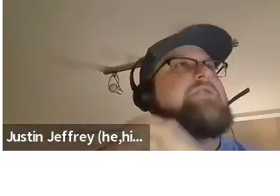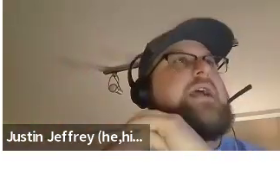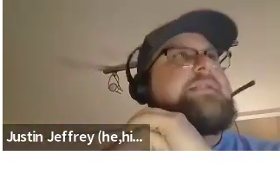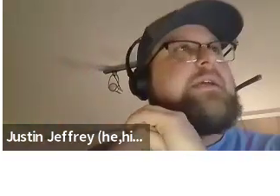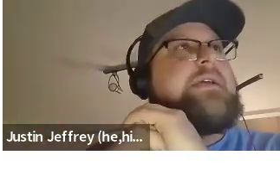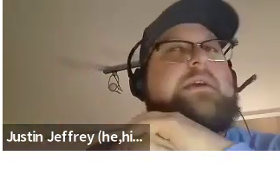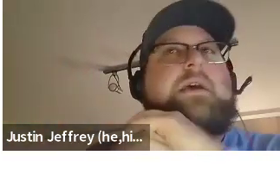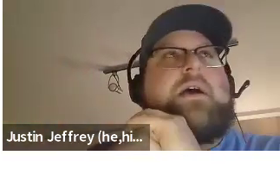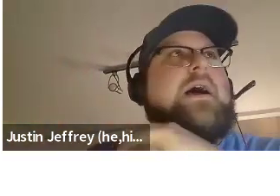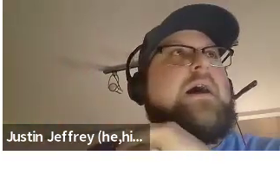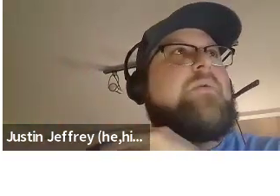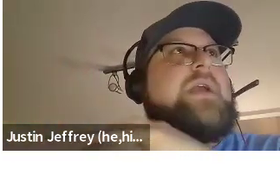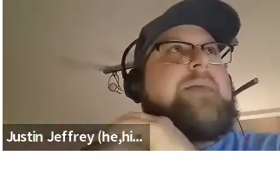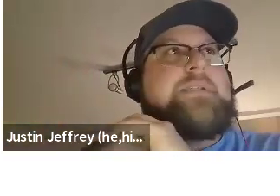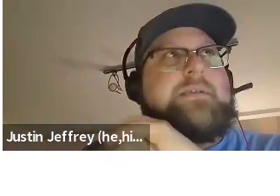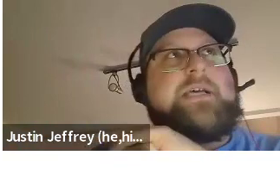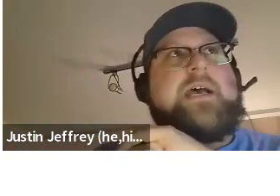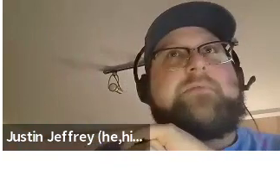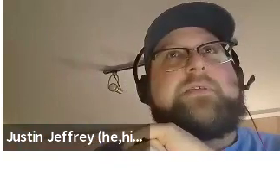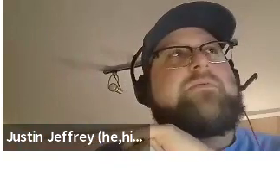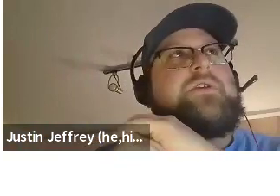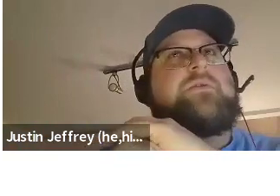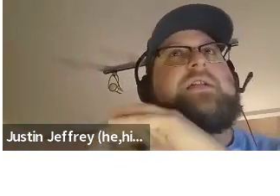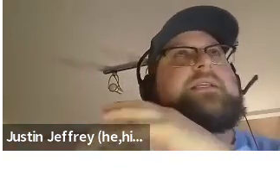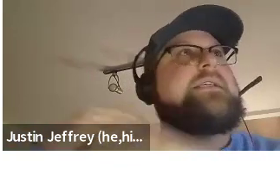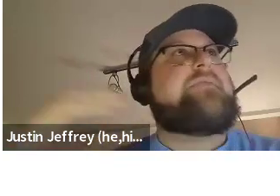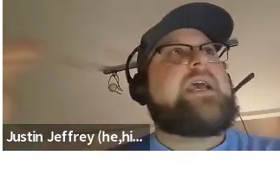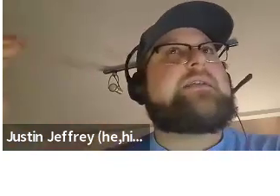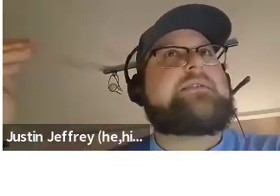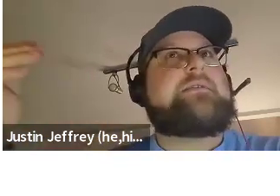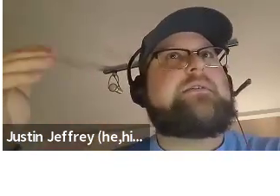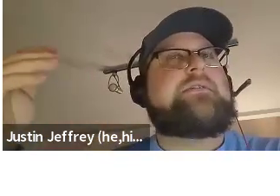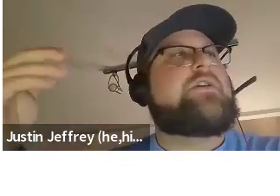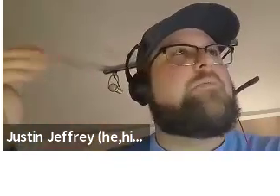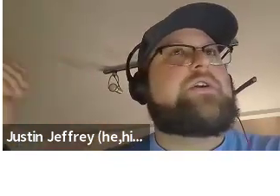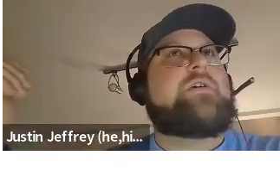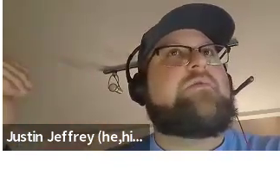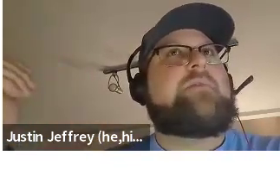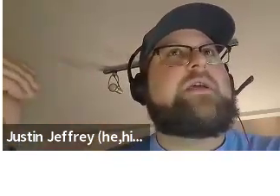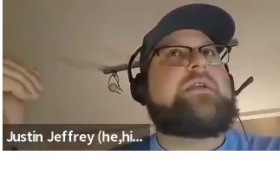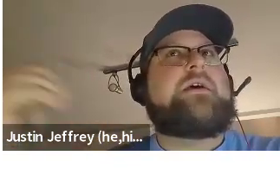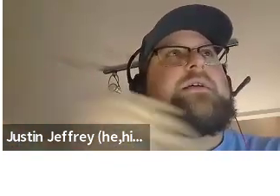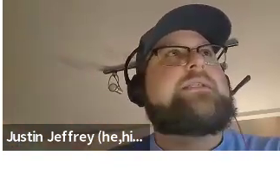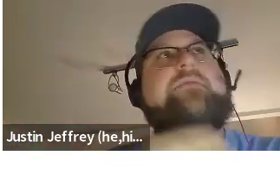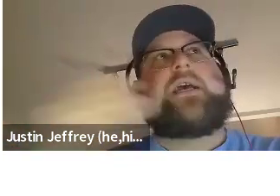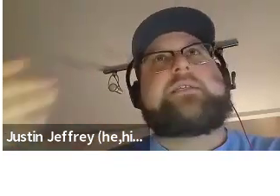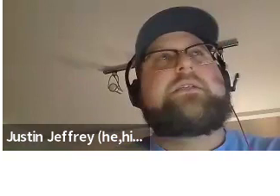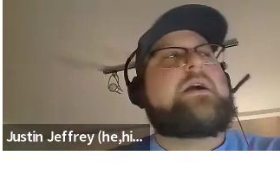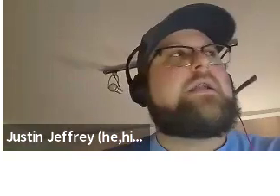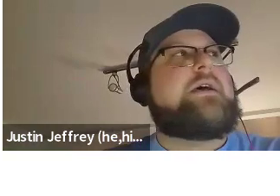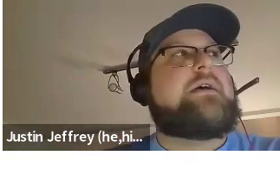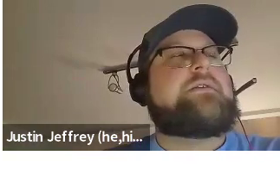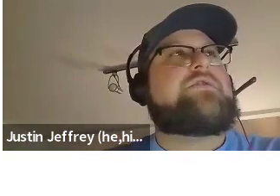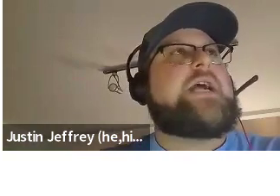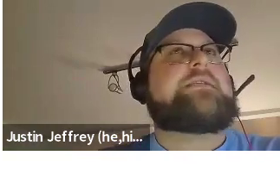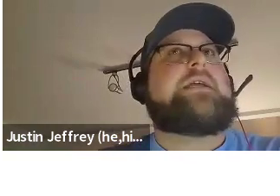page is going to be translated. But what happens sometimes is when you click CVS to go book your appointment, CVS is